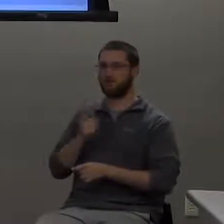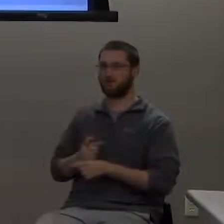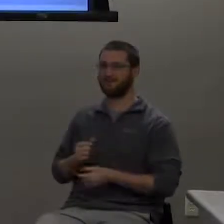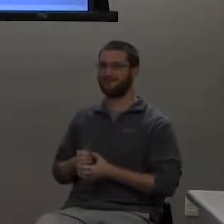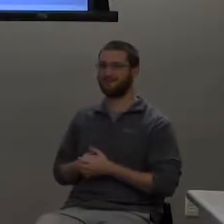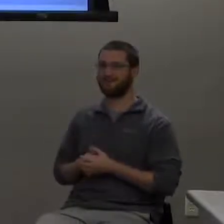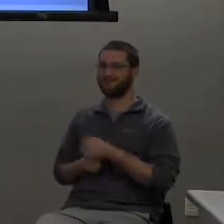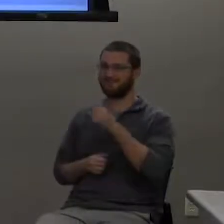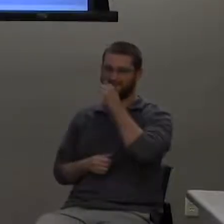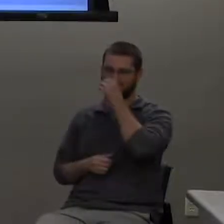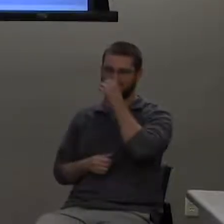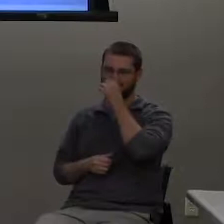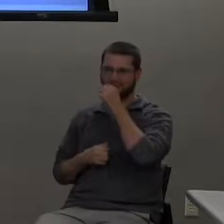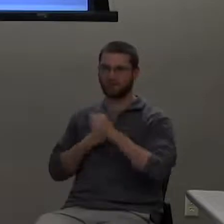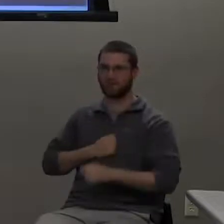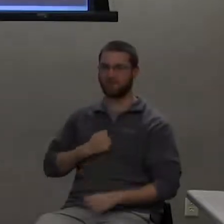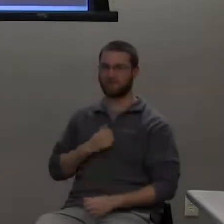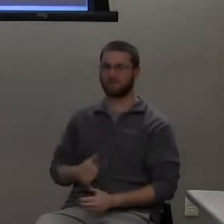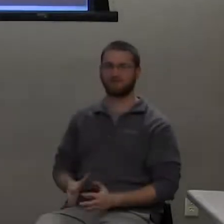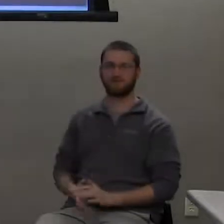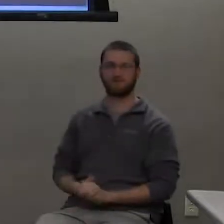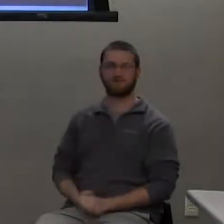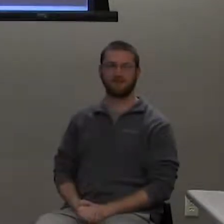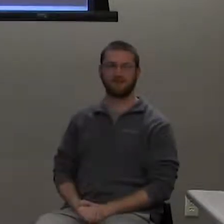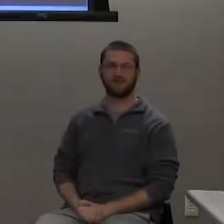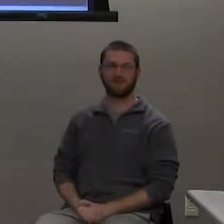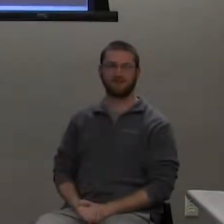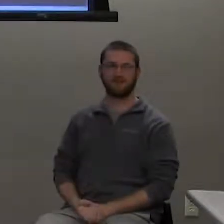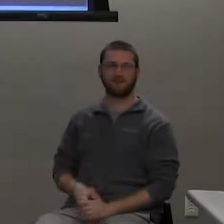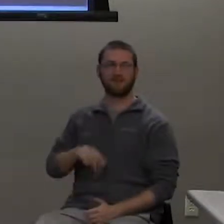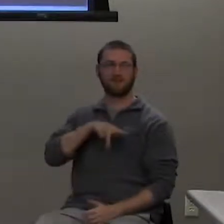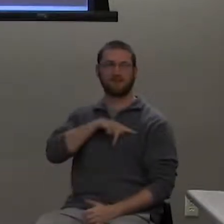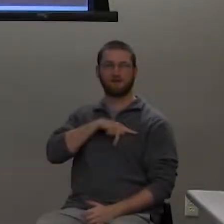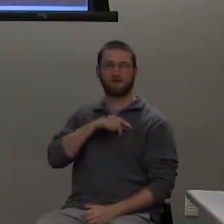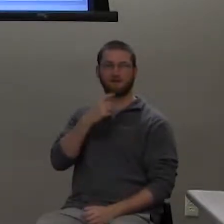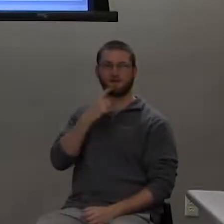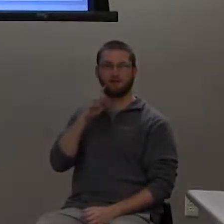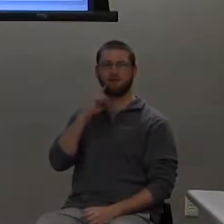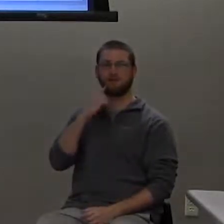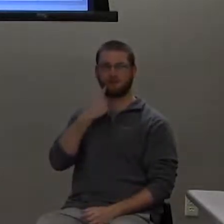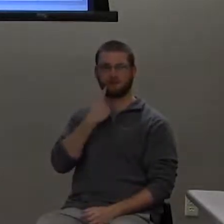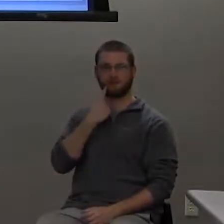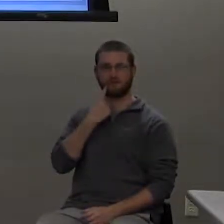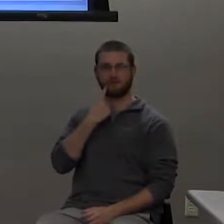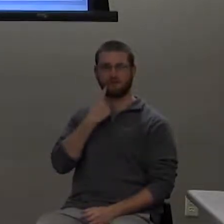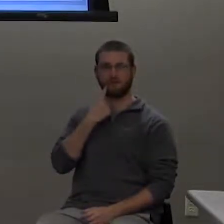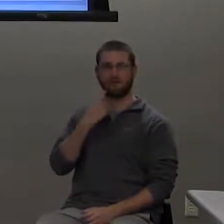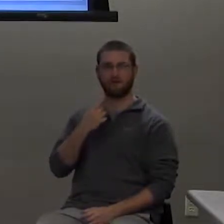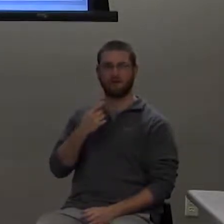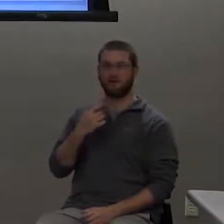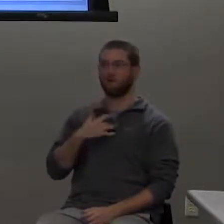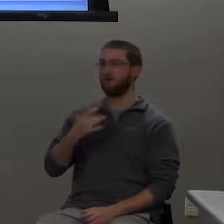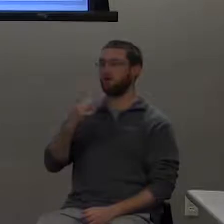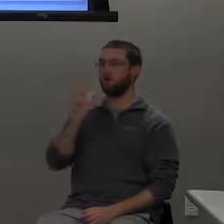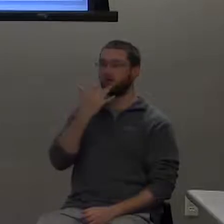So at any rate, so yes, I apologize. Let's clarify that too. Yeah.